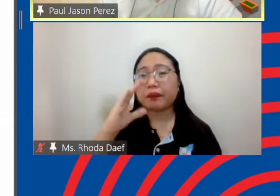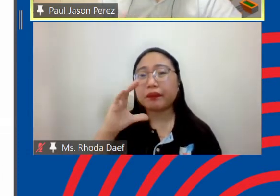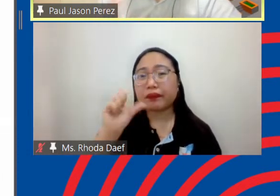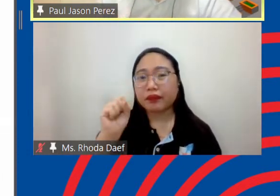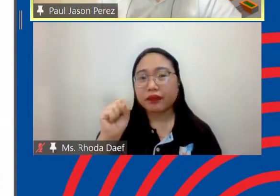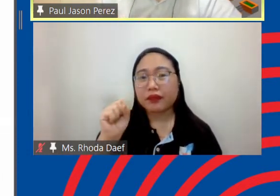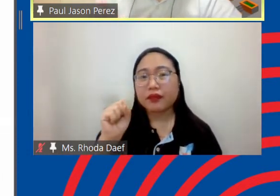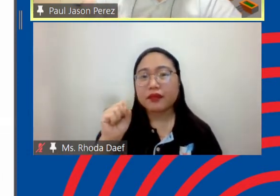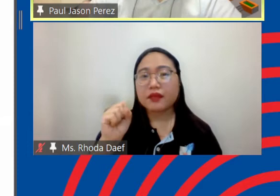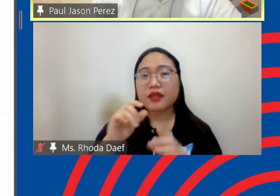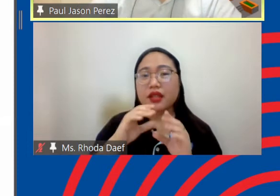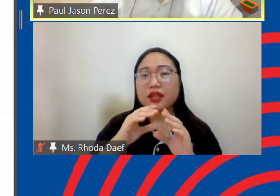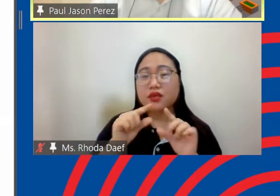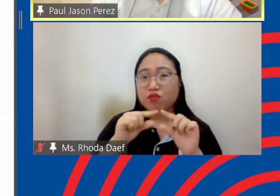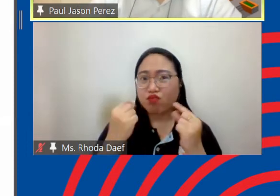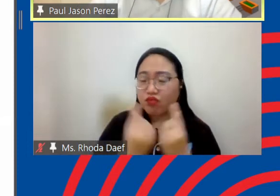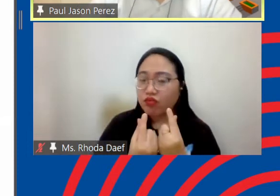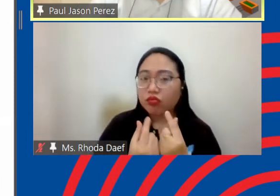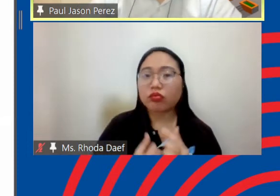really important.